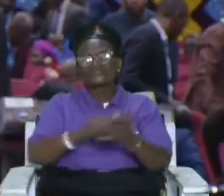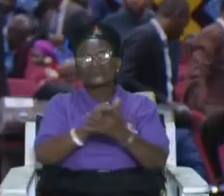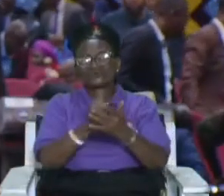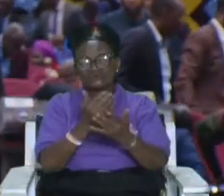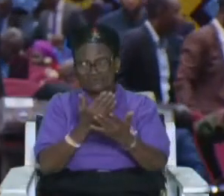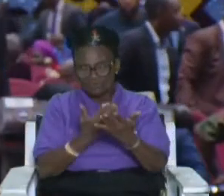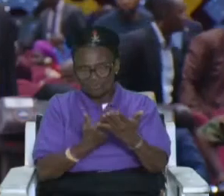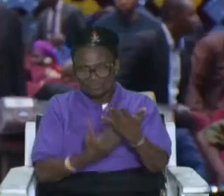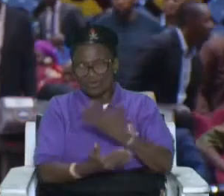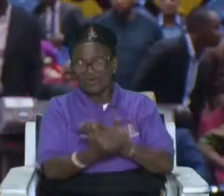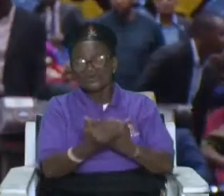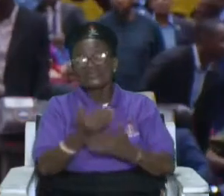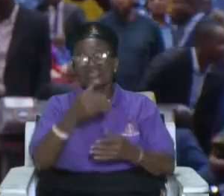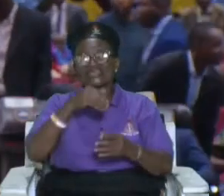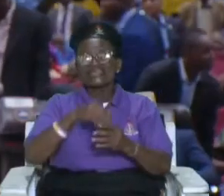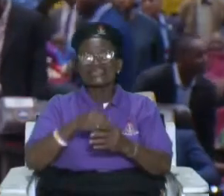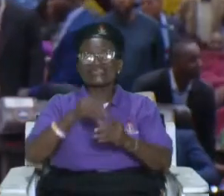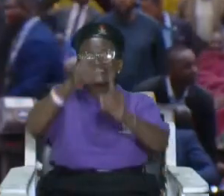those who are born in the month of June.